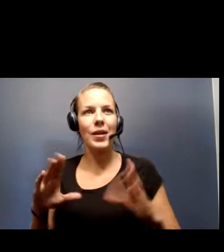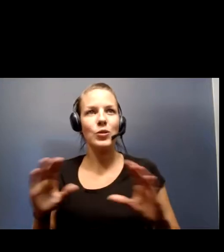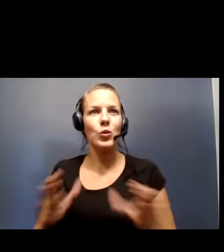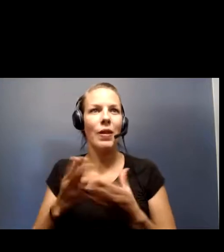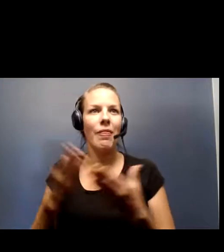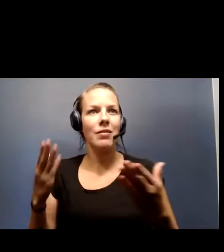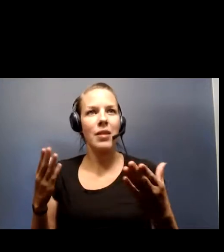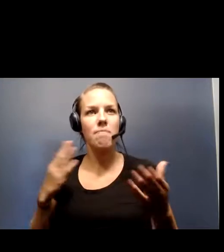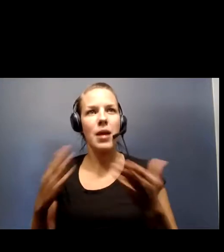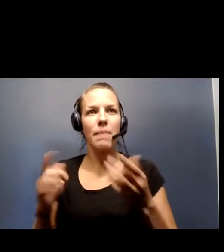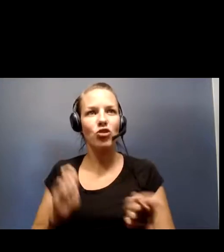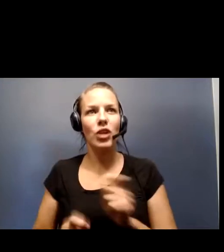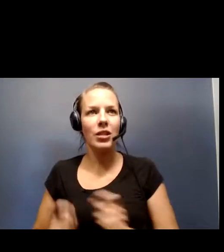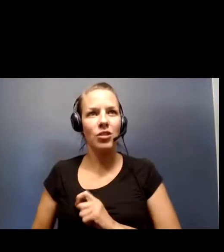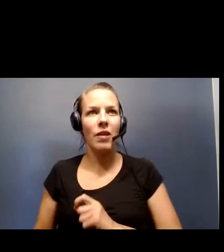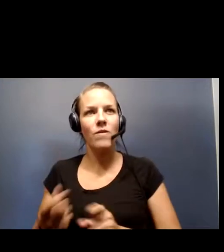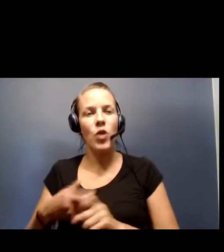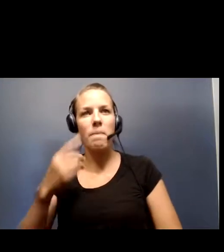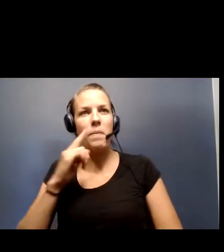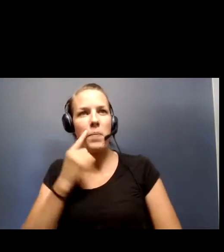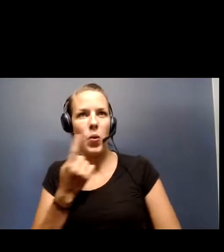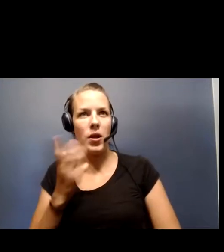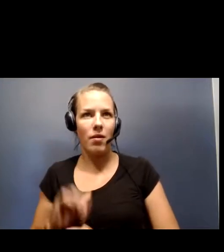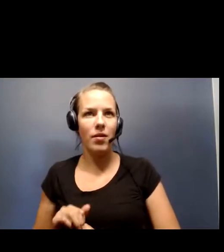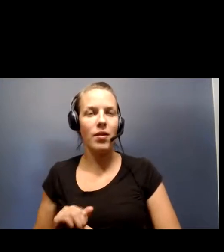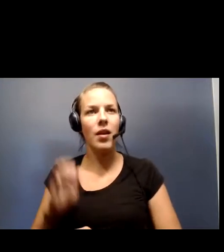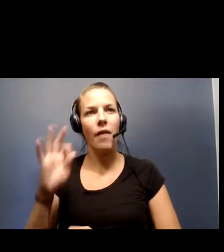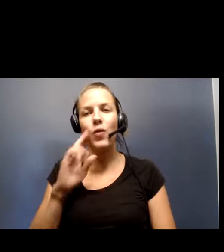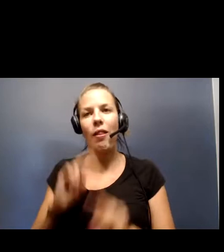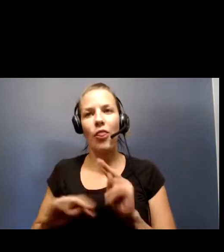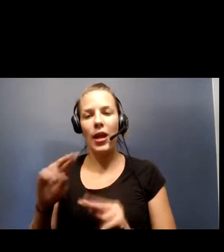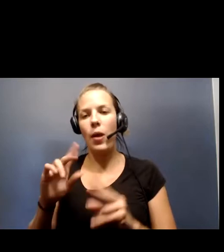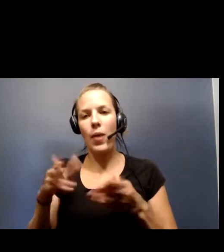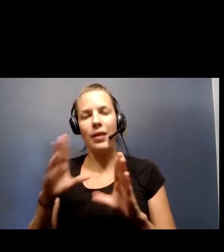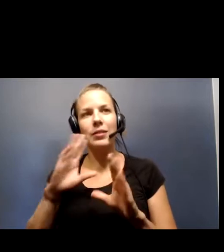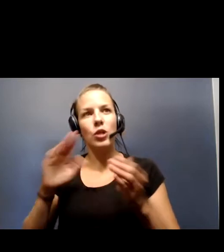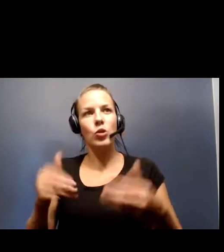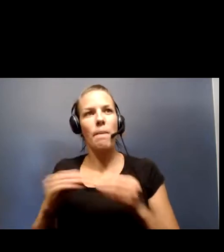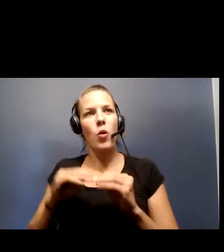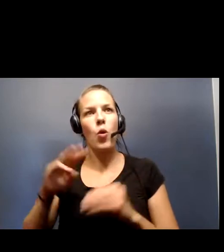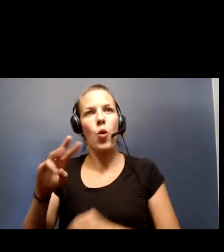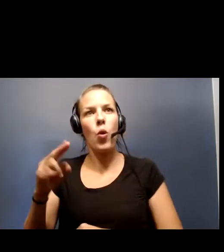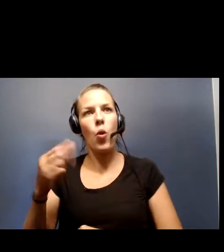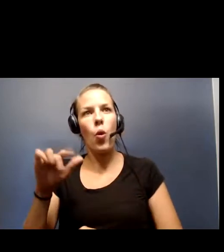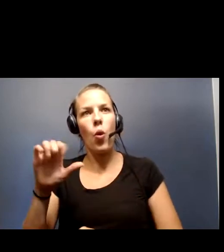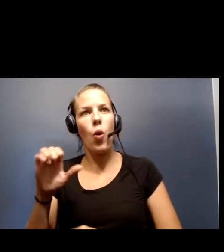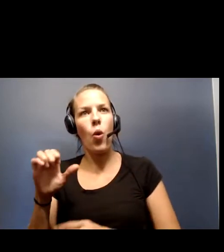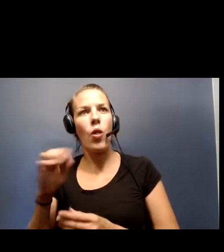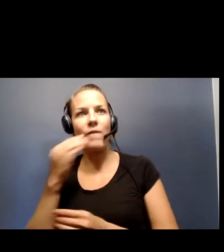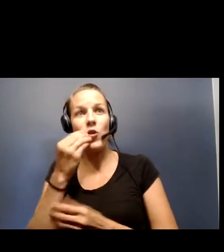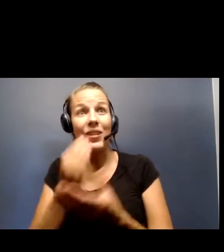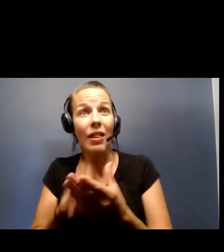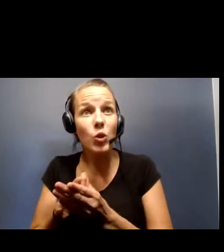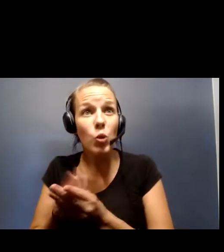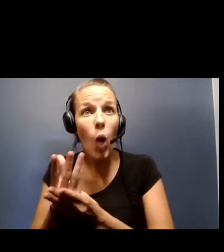maybe change it up to keep it from being boring. But if we look at ways to introduce more whole foods, foods as grown, we can